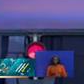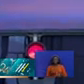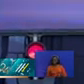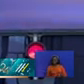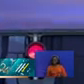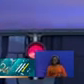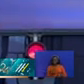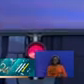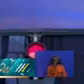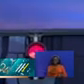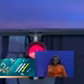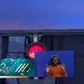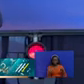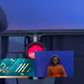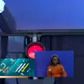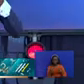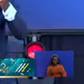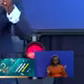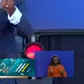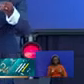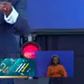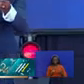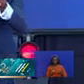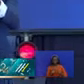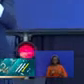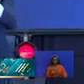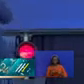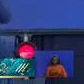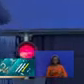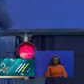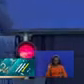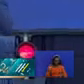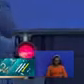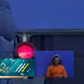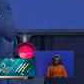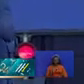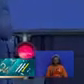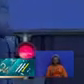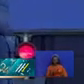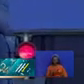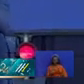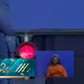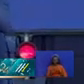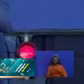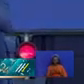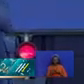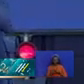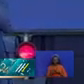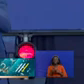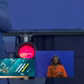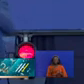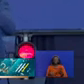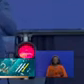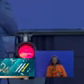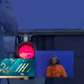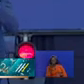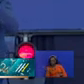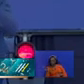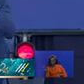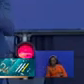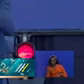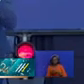must pick words whatever we call spells come from the word spelling these